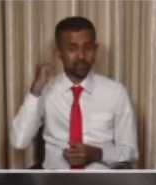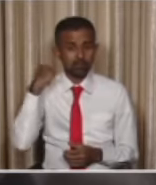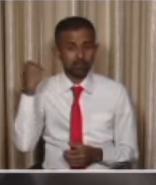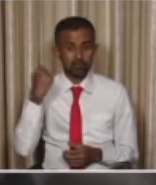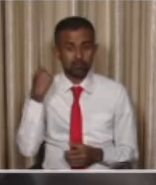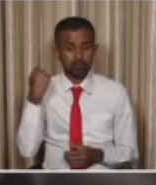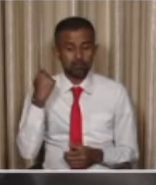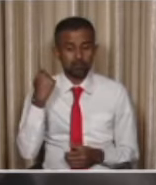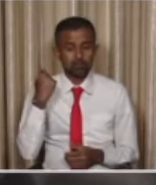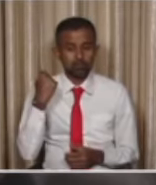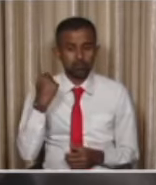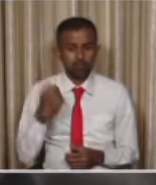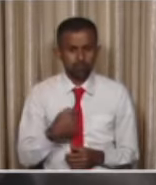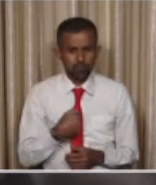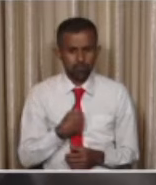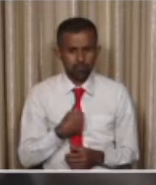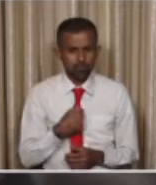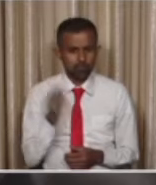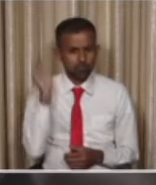Now,